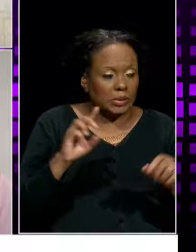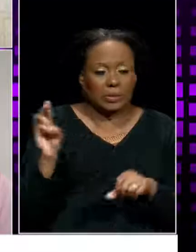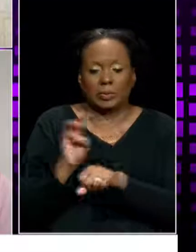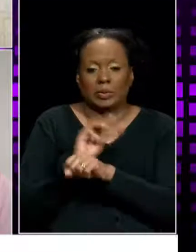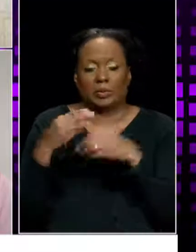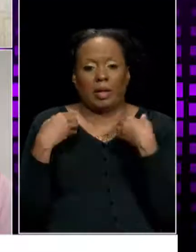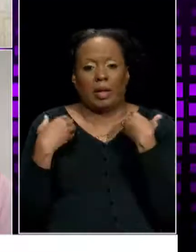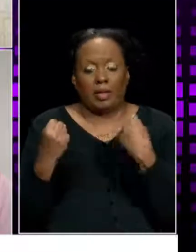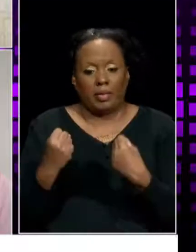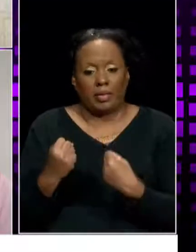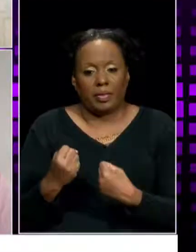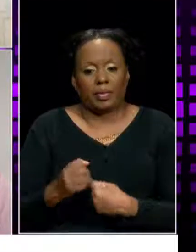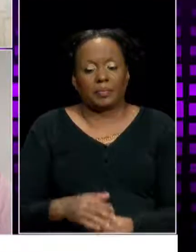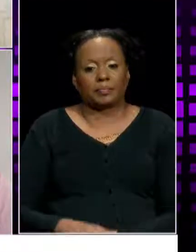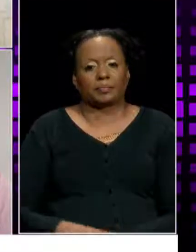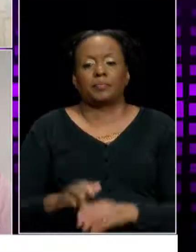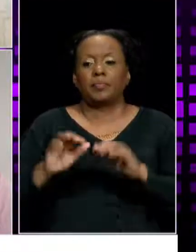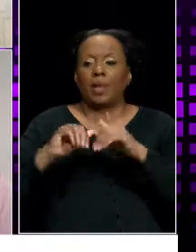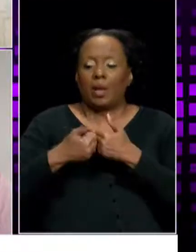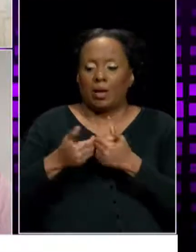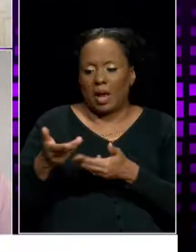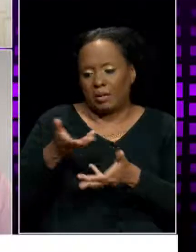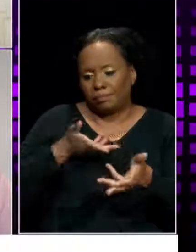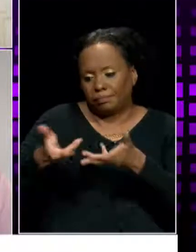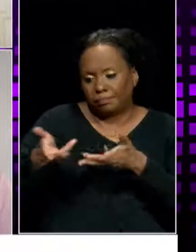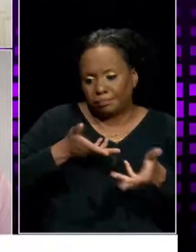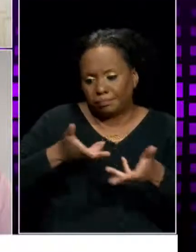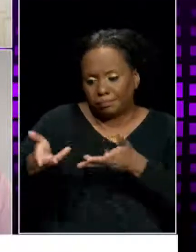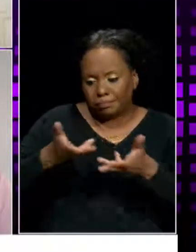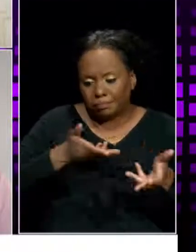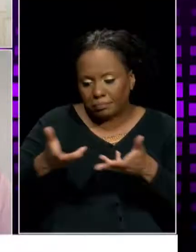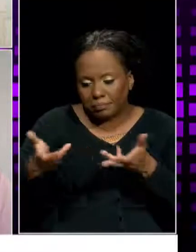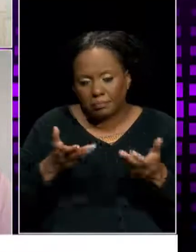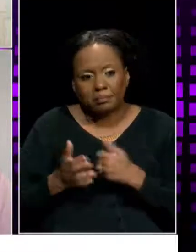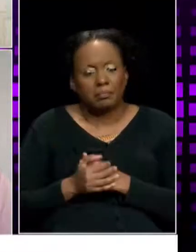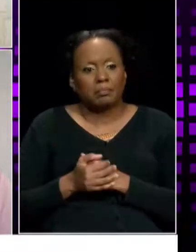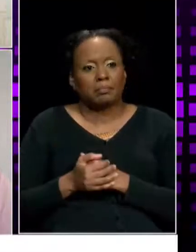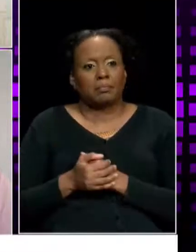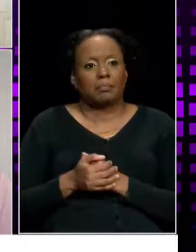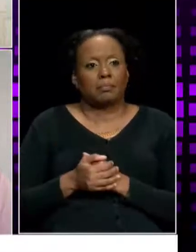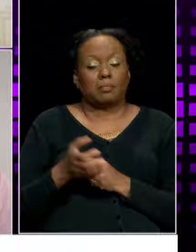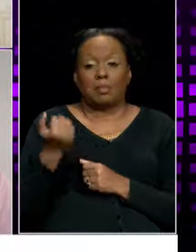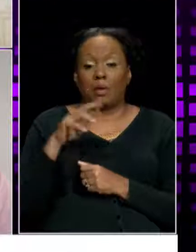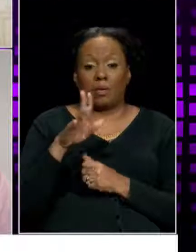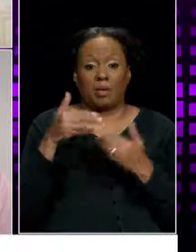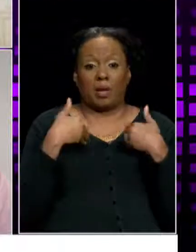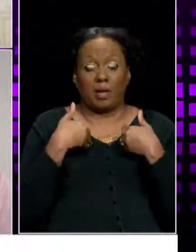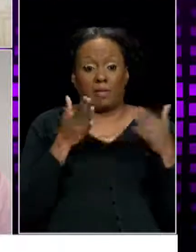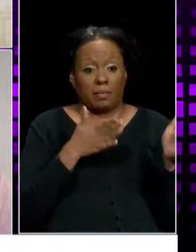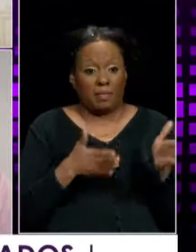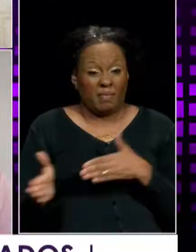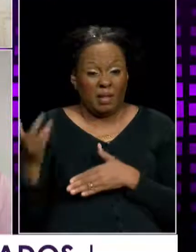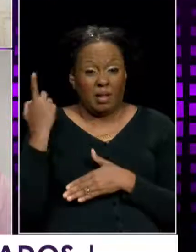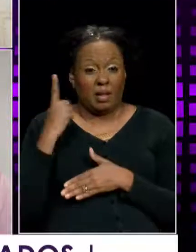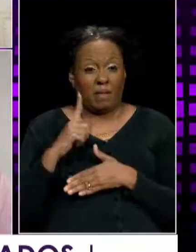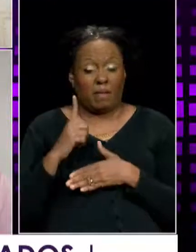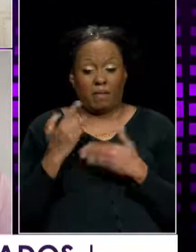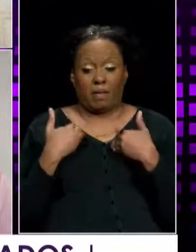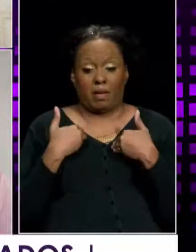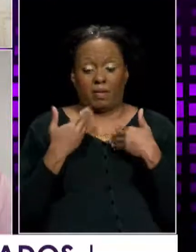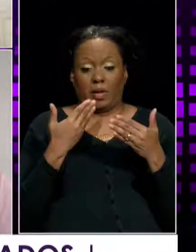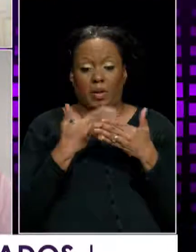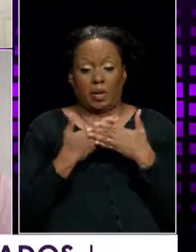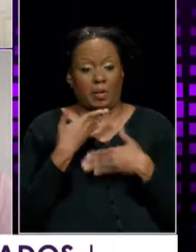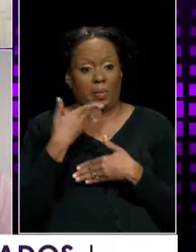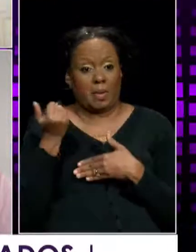of Health? How does that collaboration work, if there is any? Or do you have plans for there to be that type of relationship between